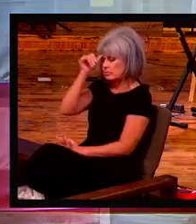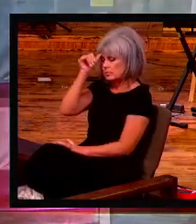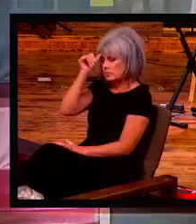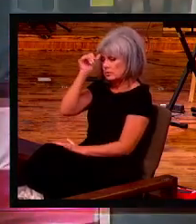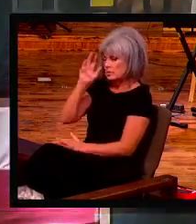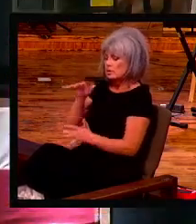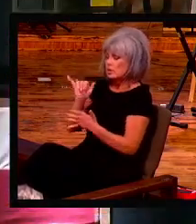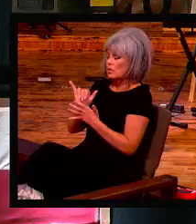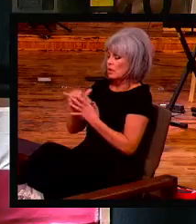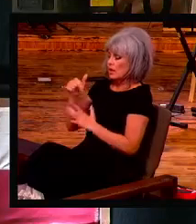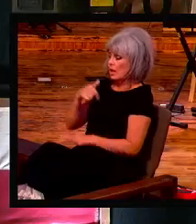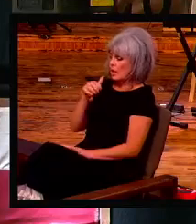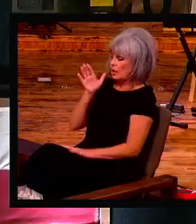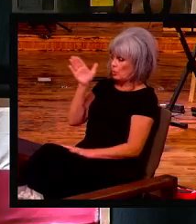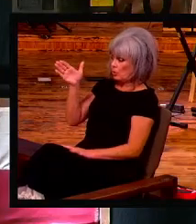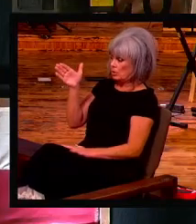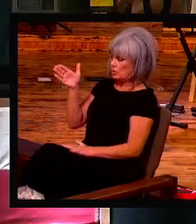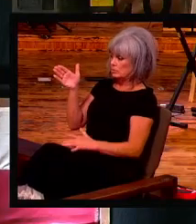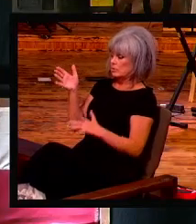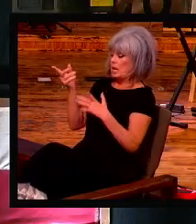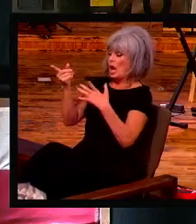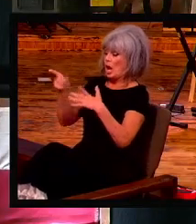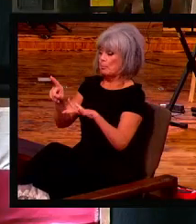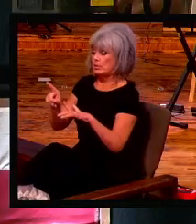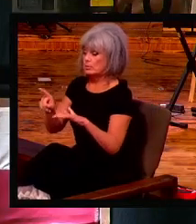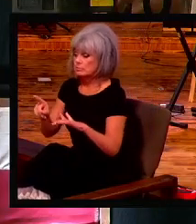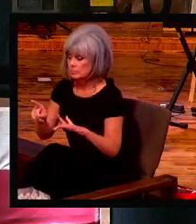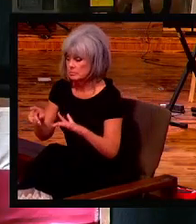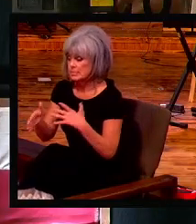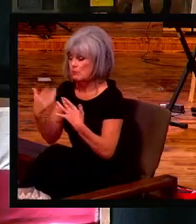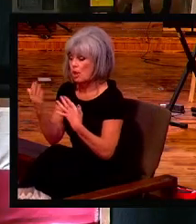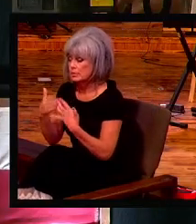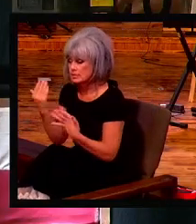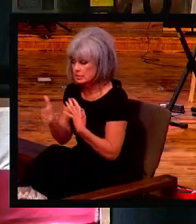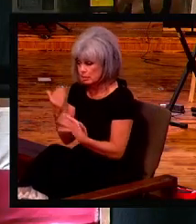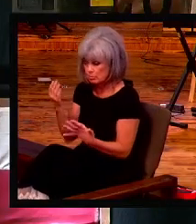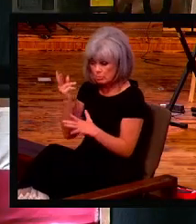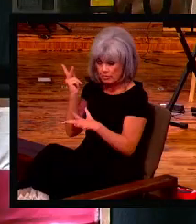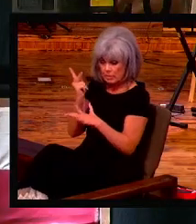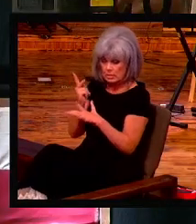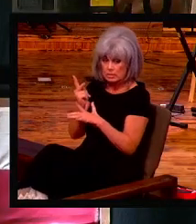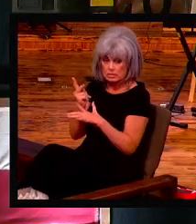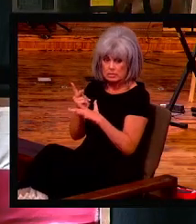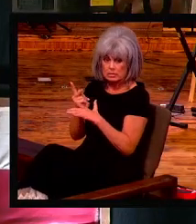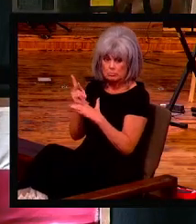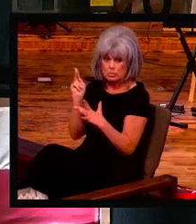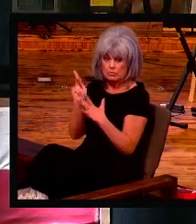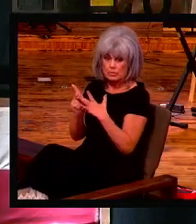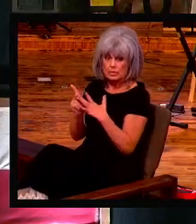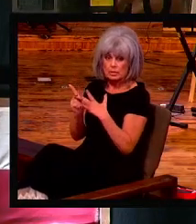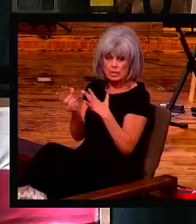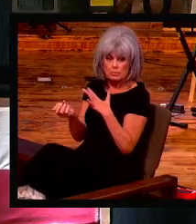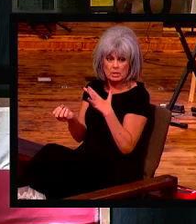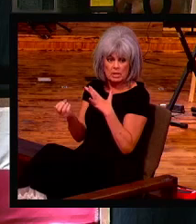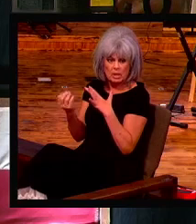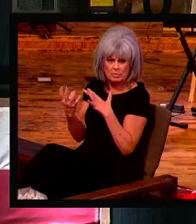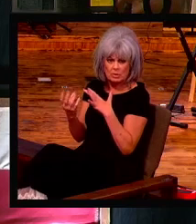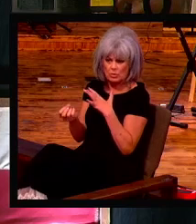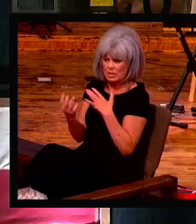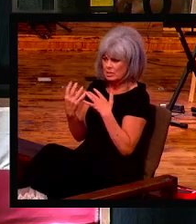That I am going to execute. Flawlessly. How many of y'all play chess? Anybody know? Okay. How many of y'all know